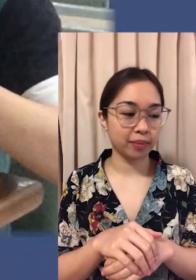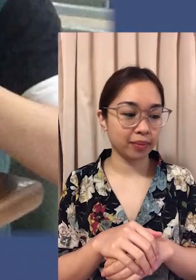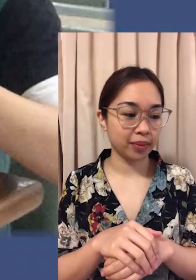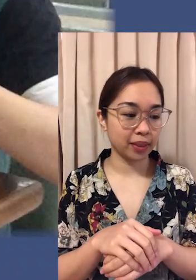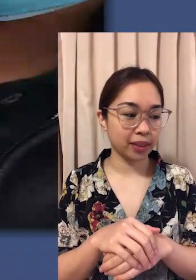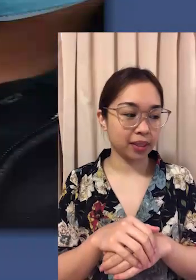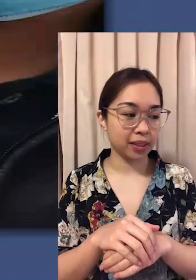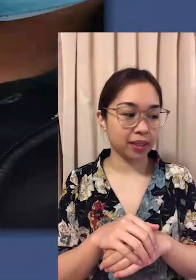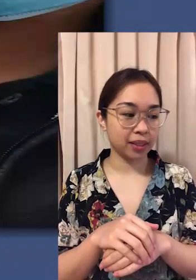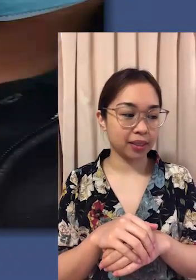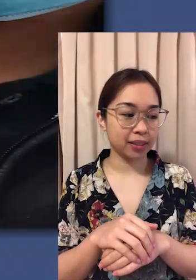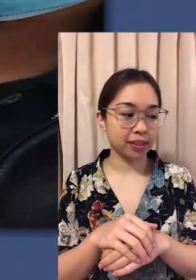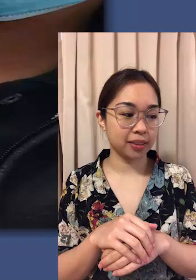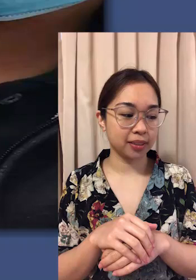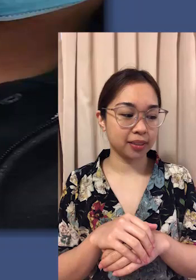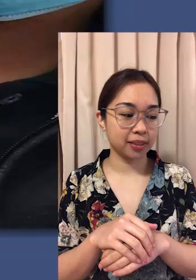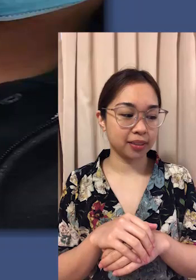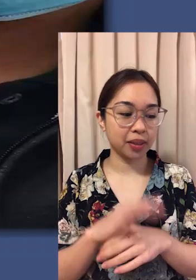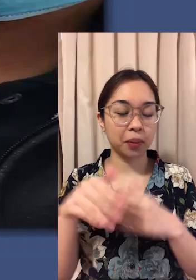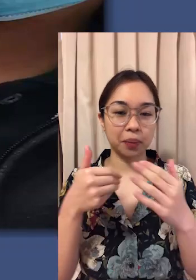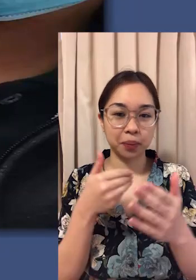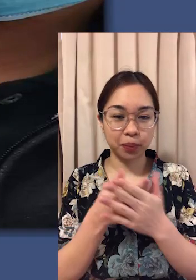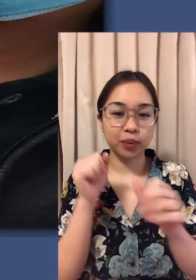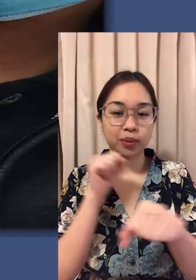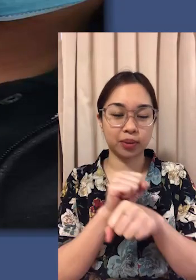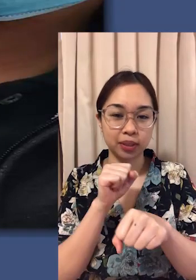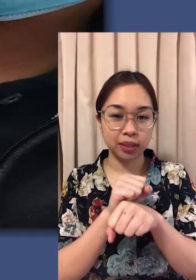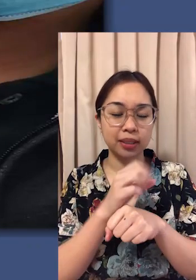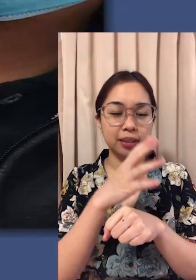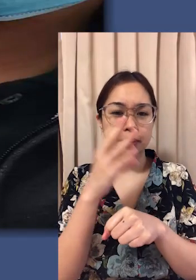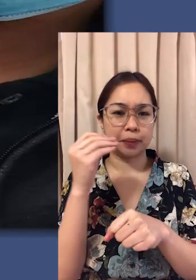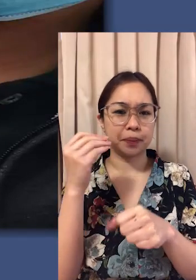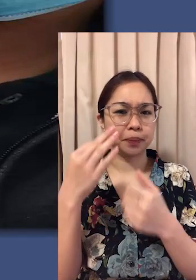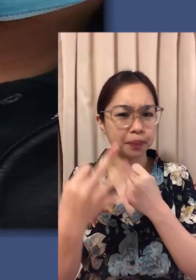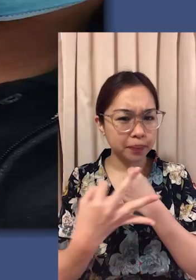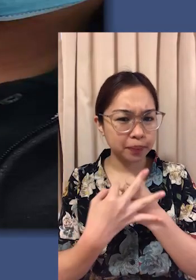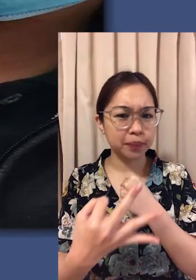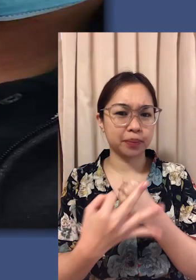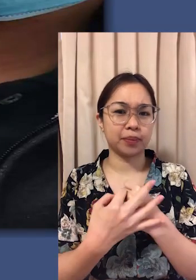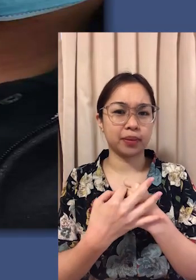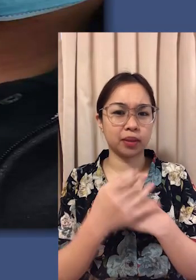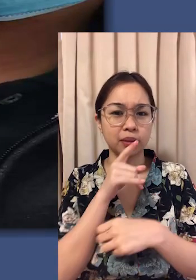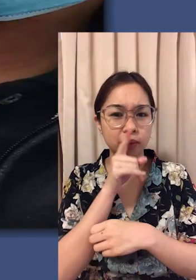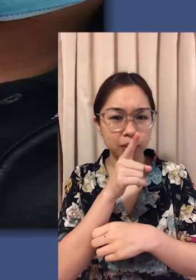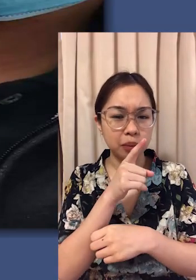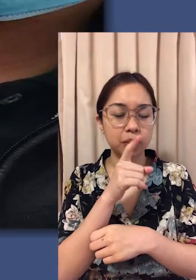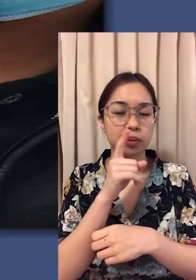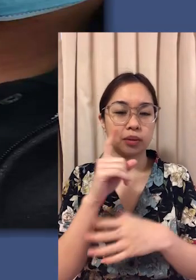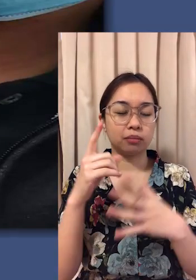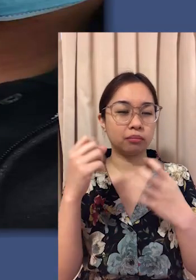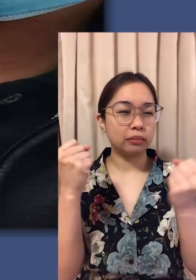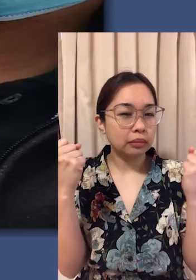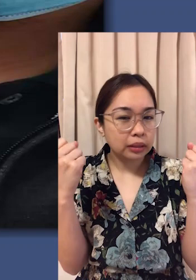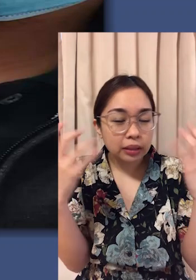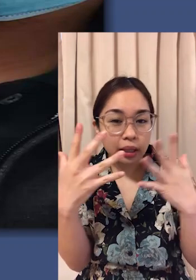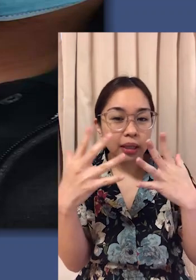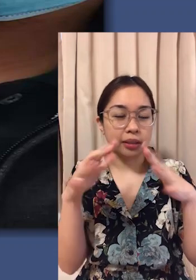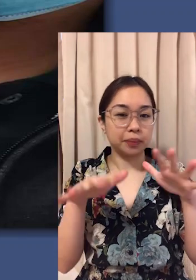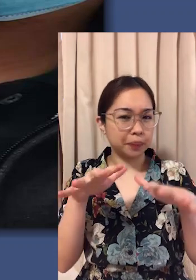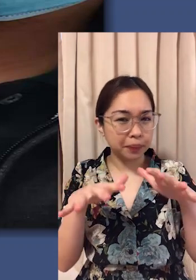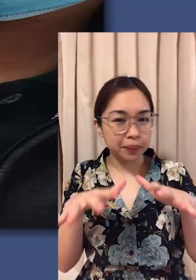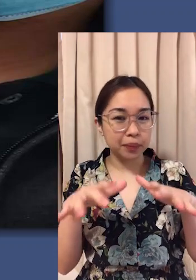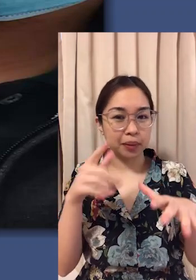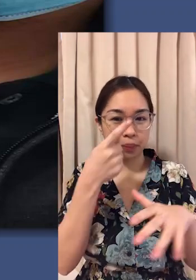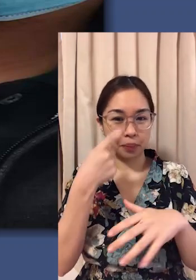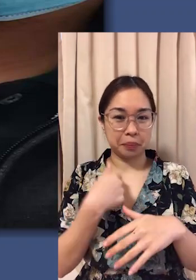na si Patrick, sa bank siya. So during the time of ECQ, napipilitan talaga siyang magtatrabaho. Nanginginig at natatakot